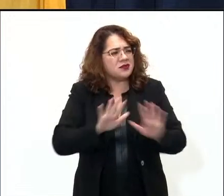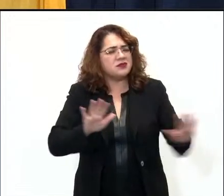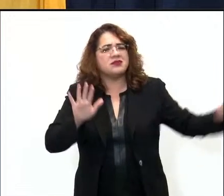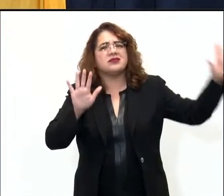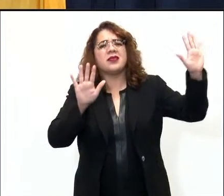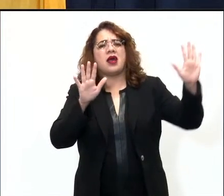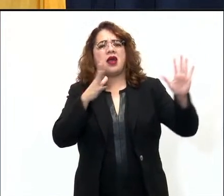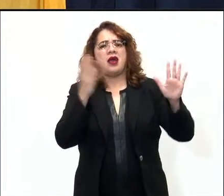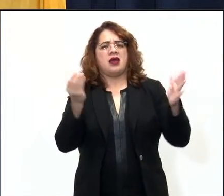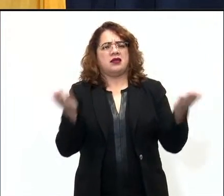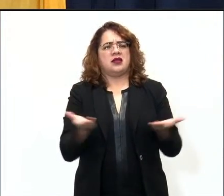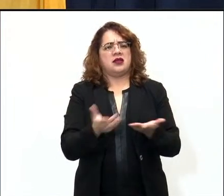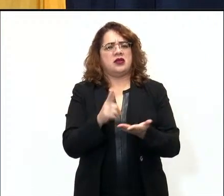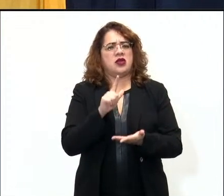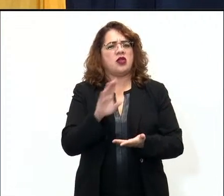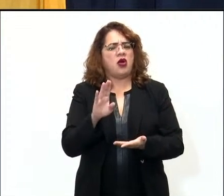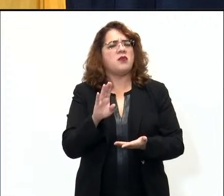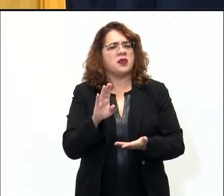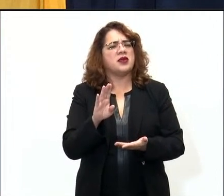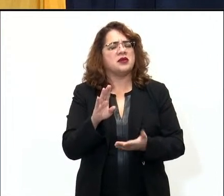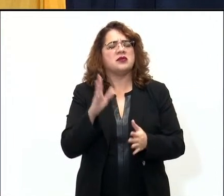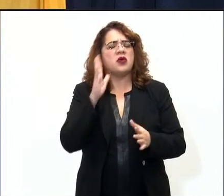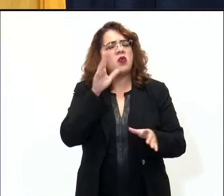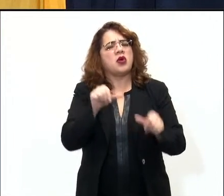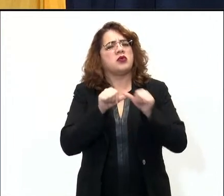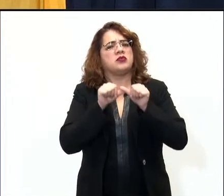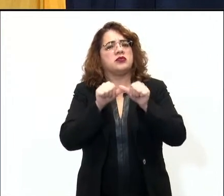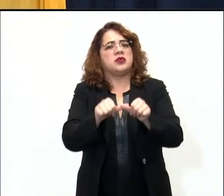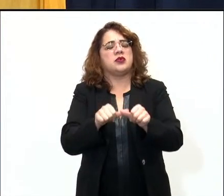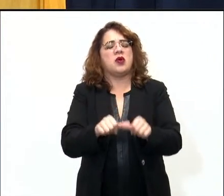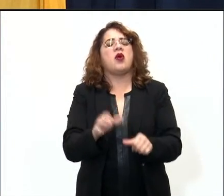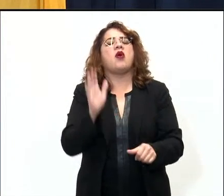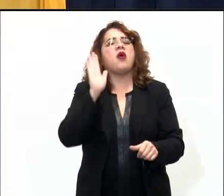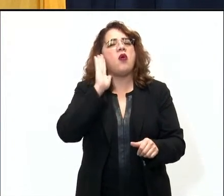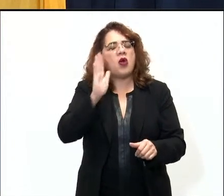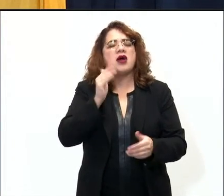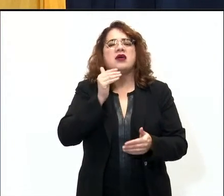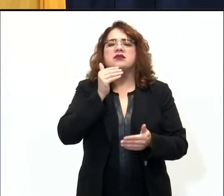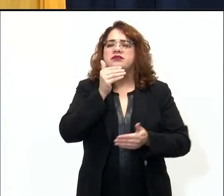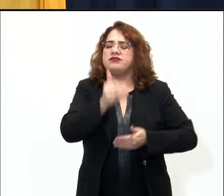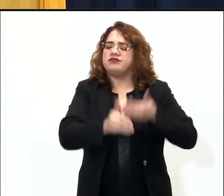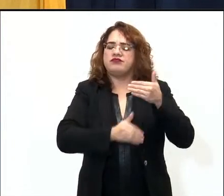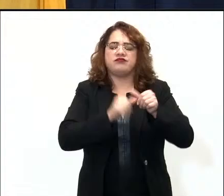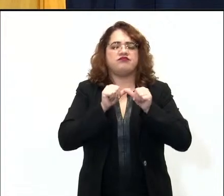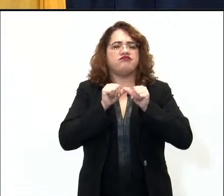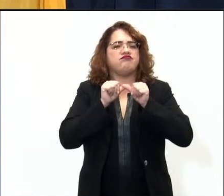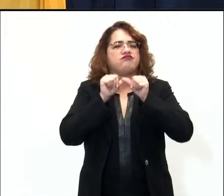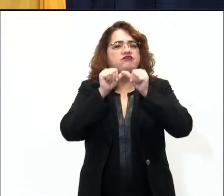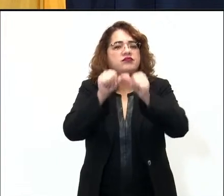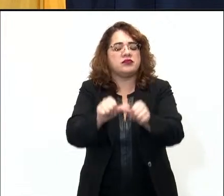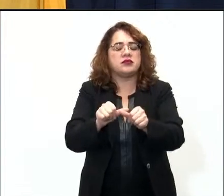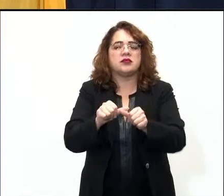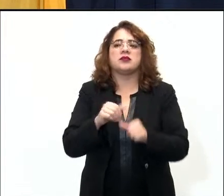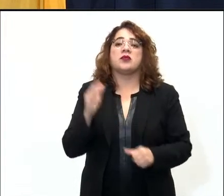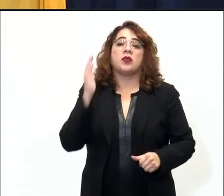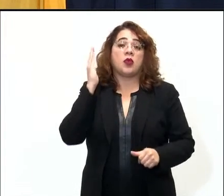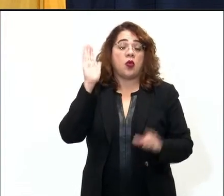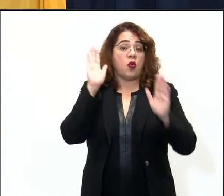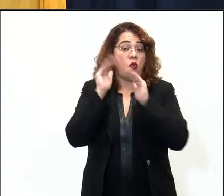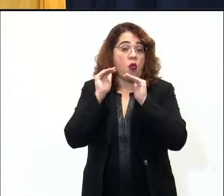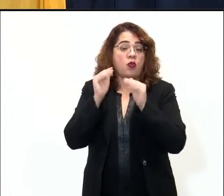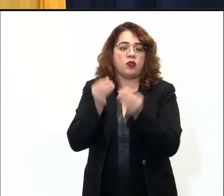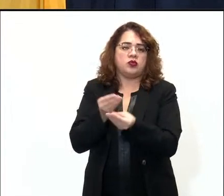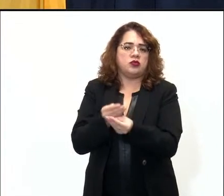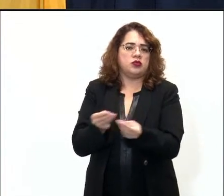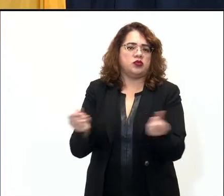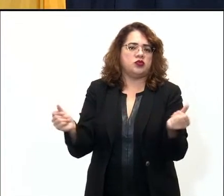will continue, and we will get past this. Hopefully, the sooner the better. But while